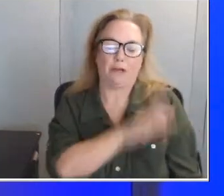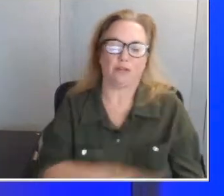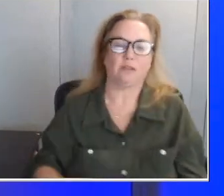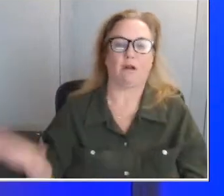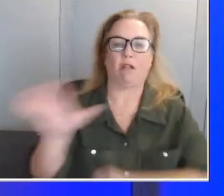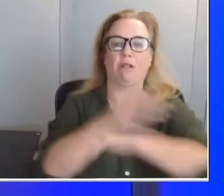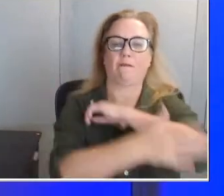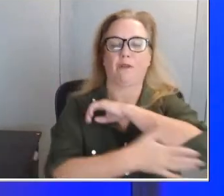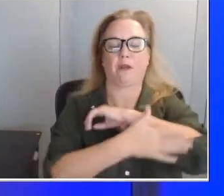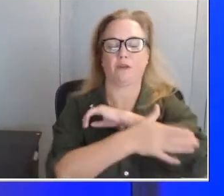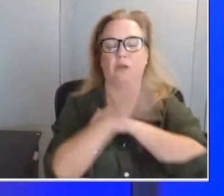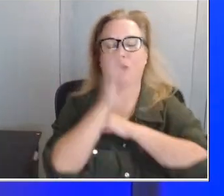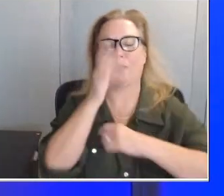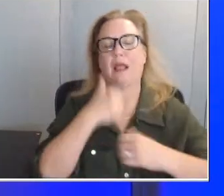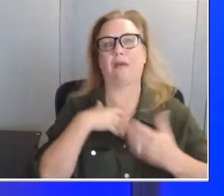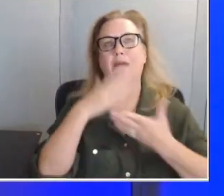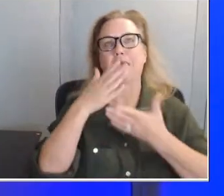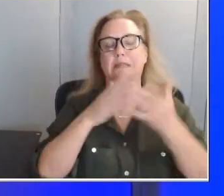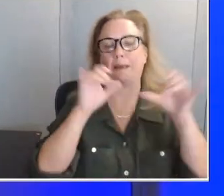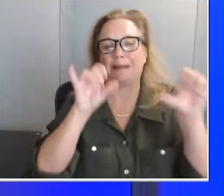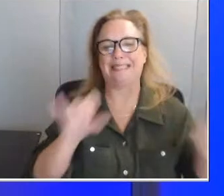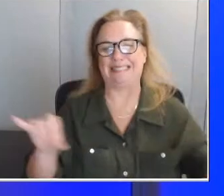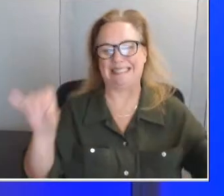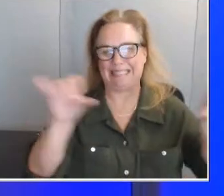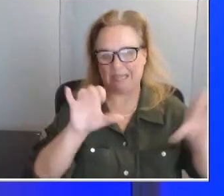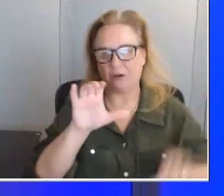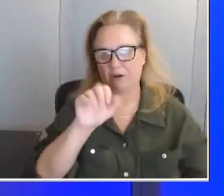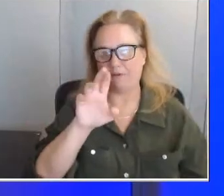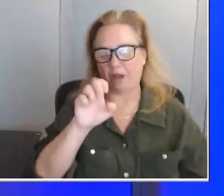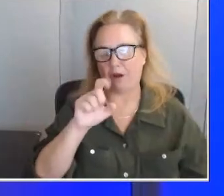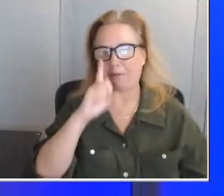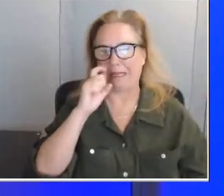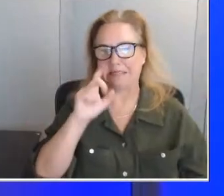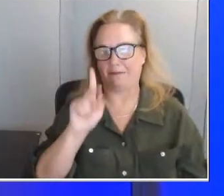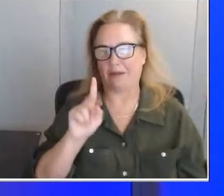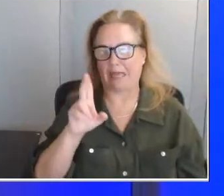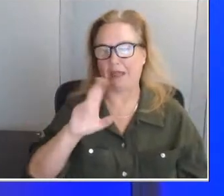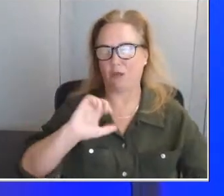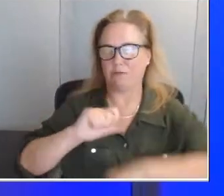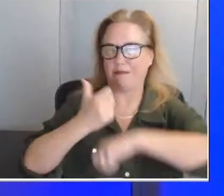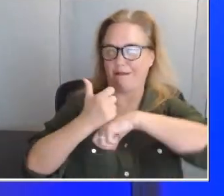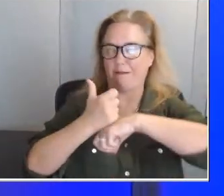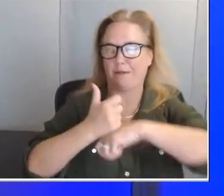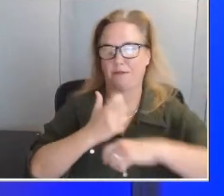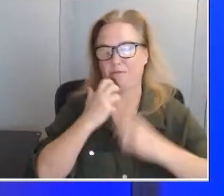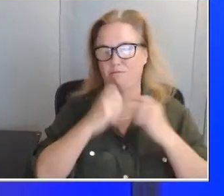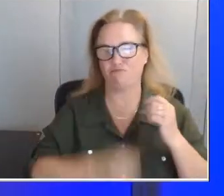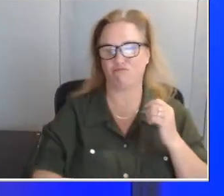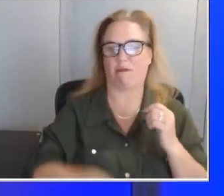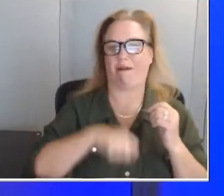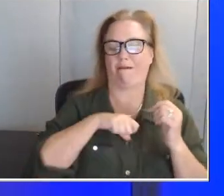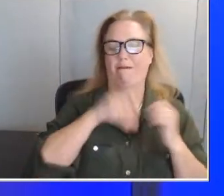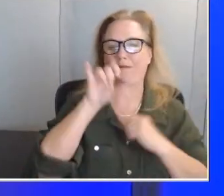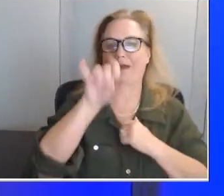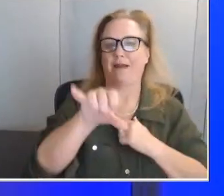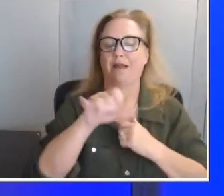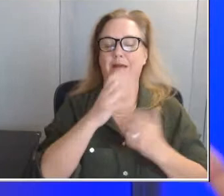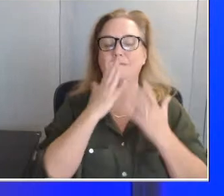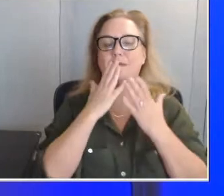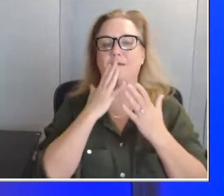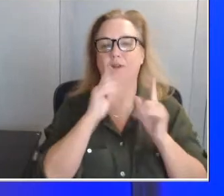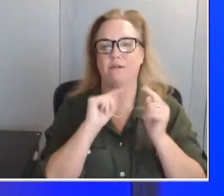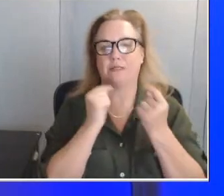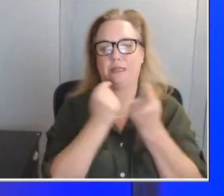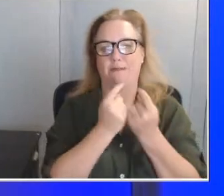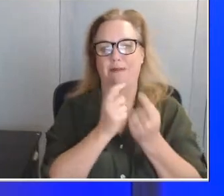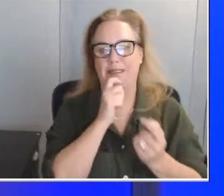have some standard of care based on what we did here. And just really proud of that. Really thankful for the team. We mentioned our team, so it's not just